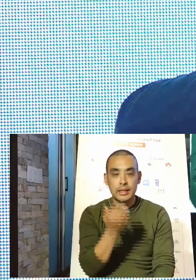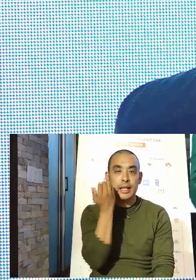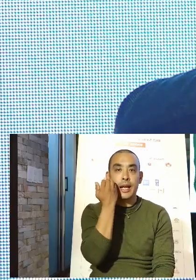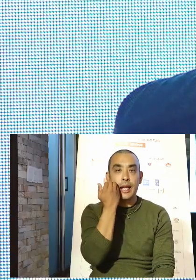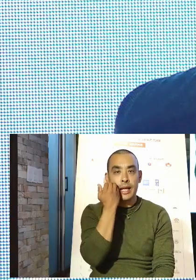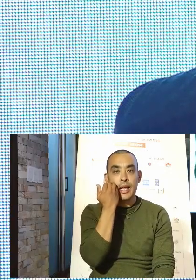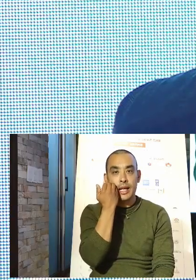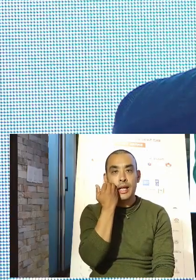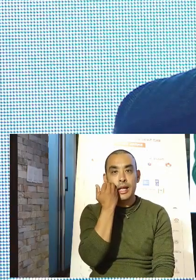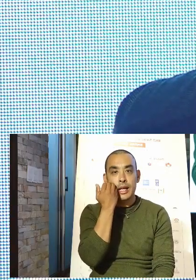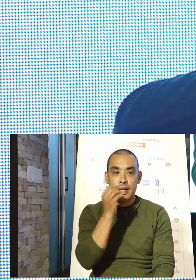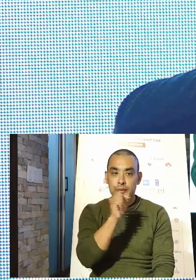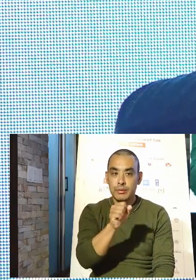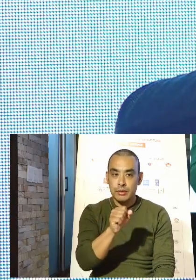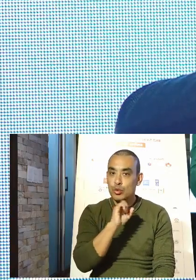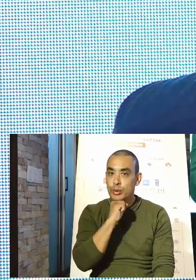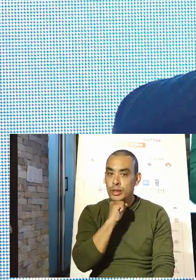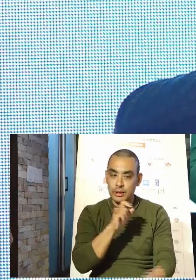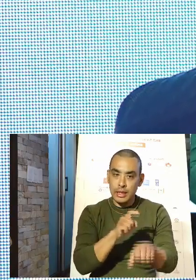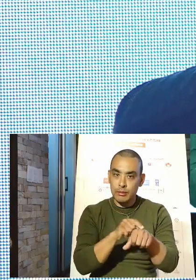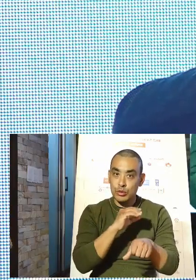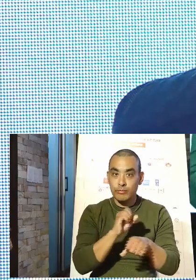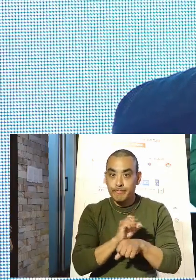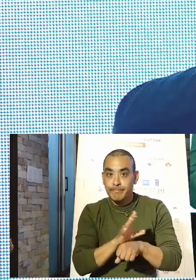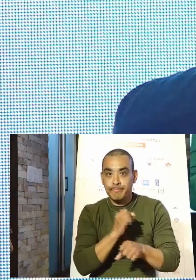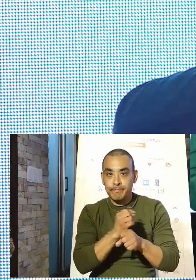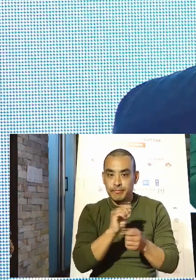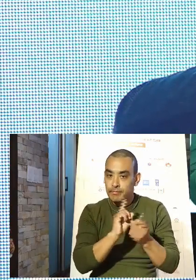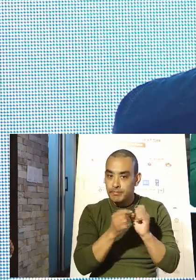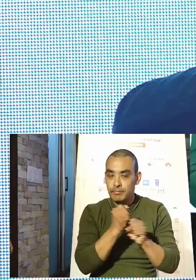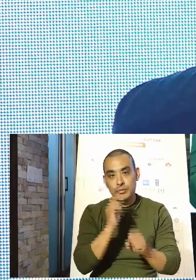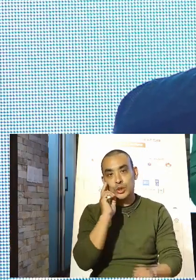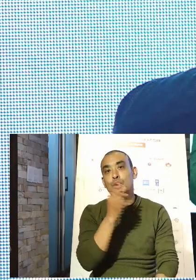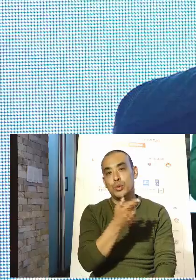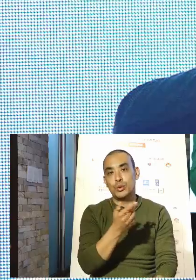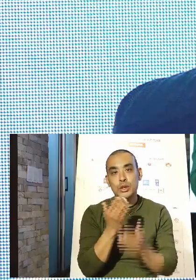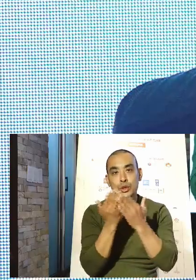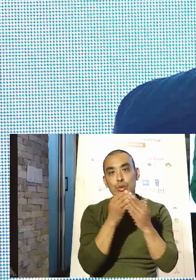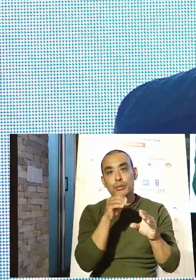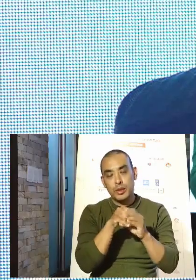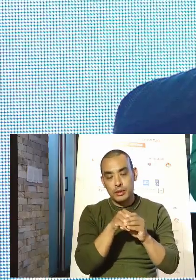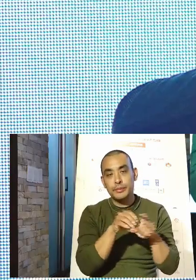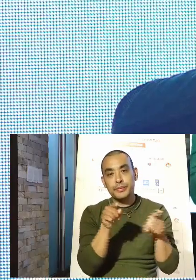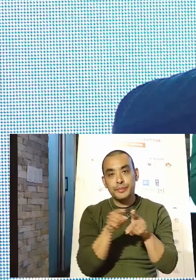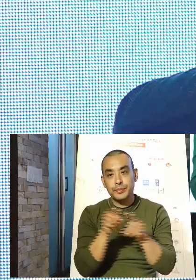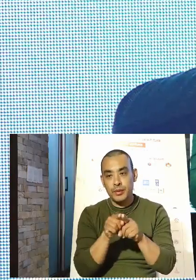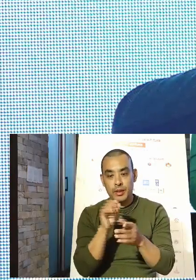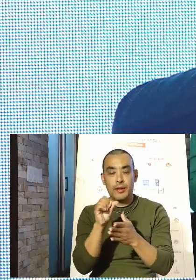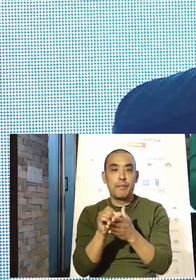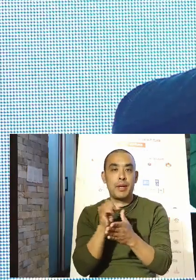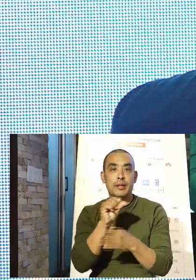boys, those who are in transformative age group plus. Because in schools, we have chapters